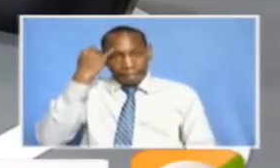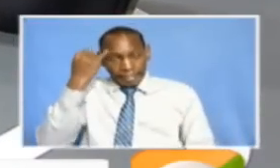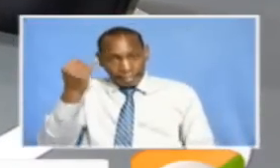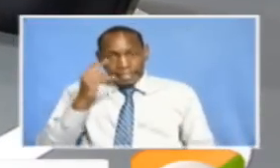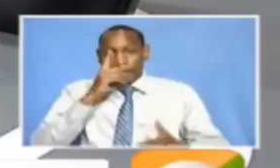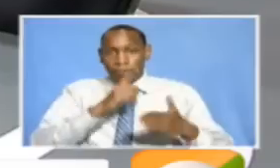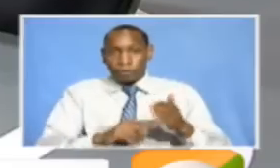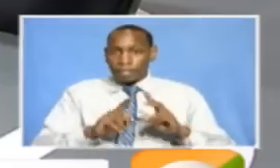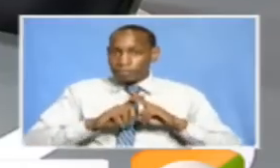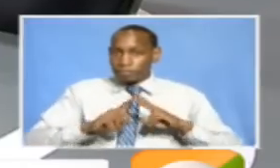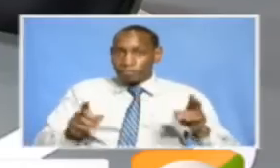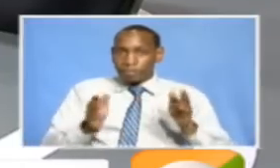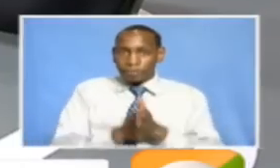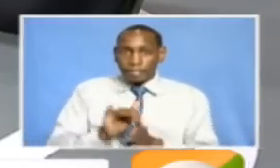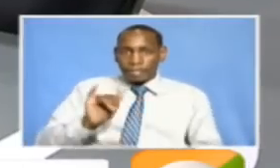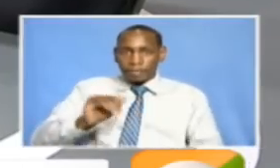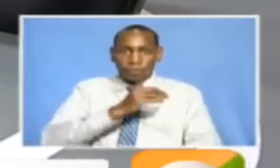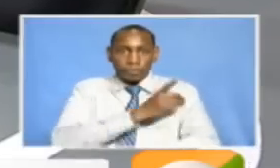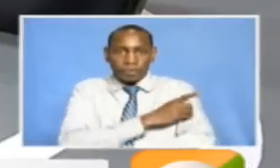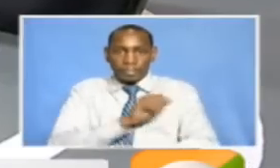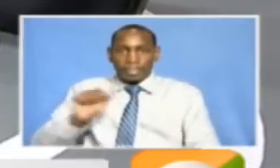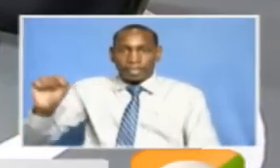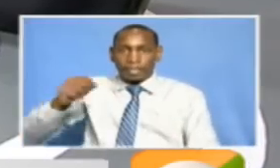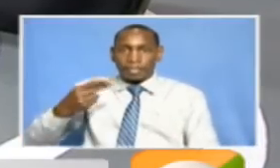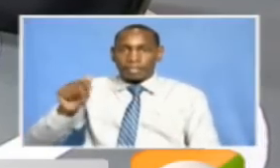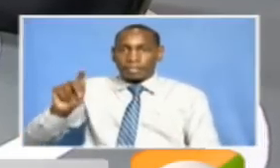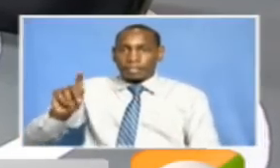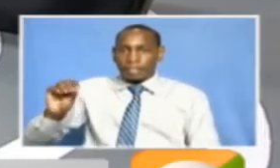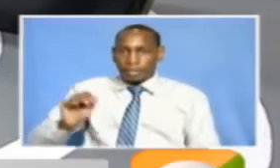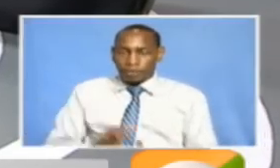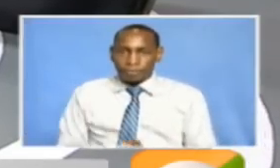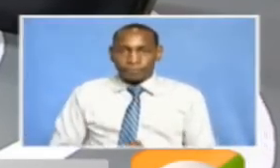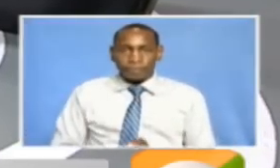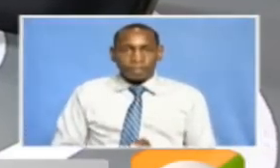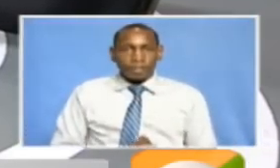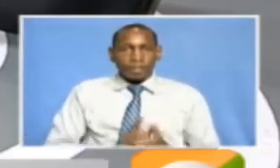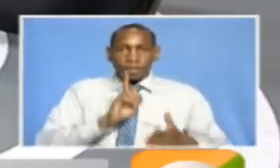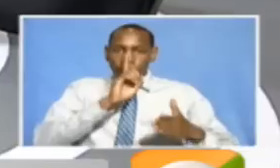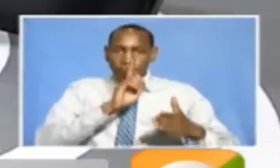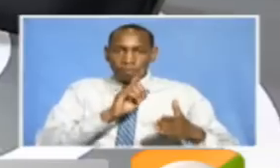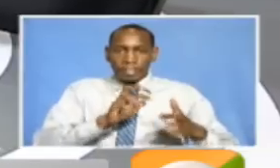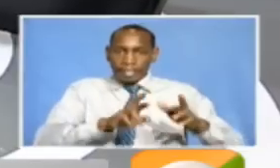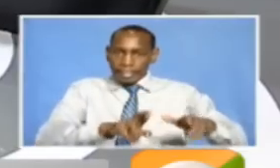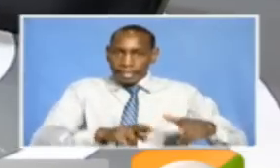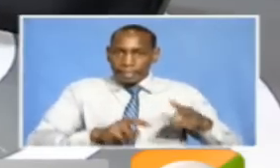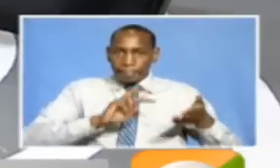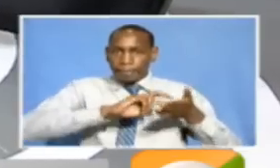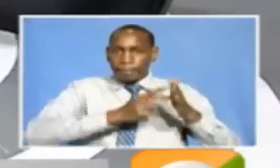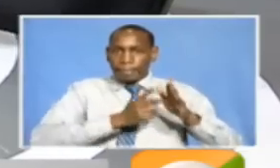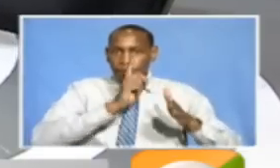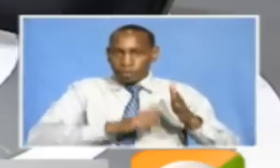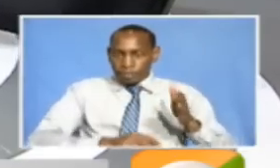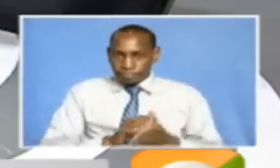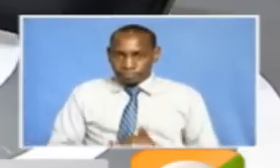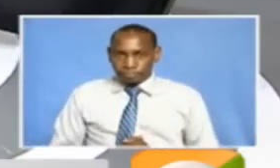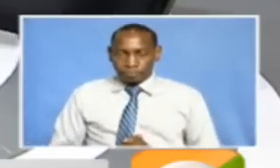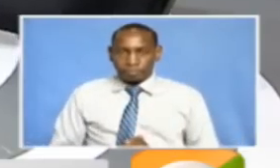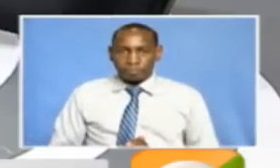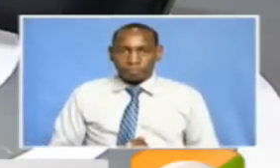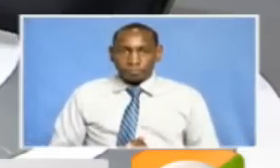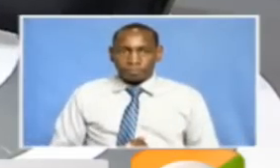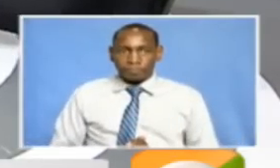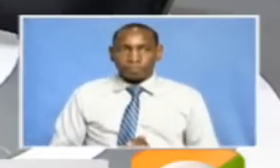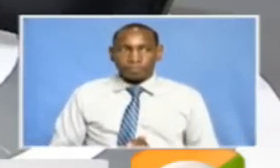is. I'll begin with you, Dr. Shako. What is it? What constitutes rape? Before I get to the legal side of things, Naitore.